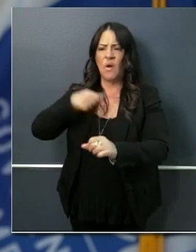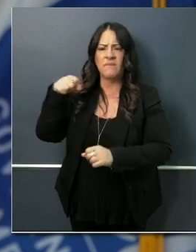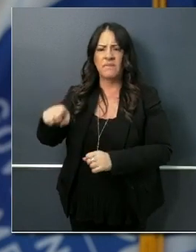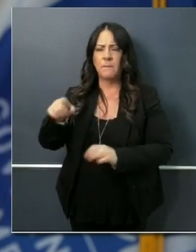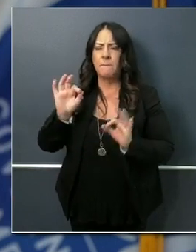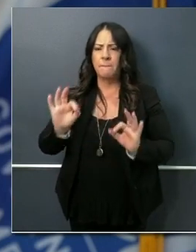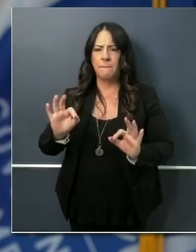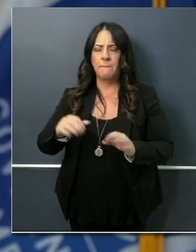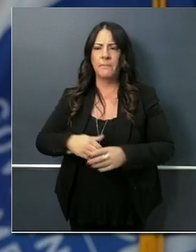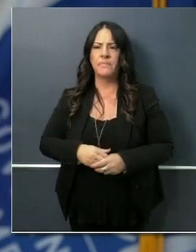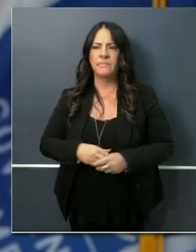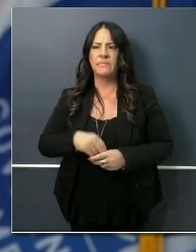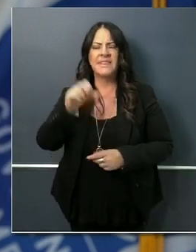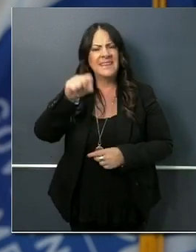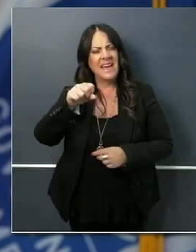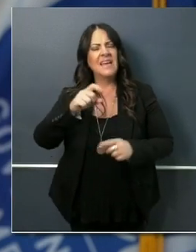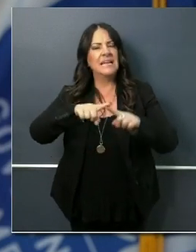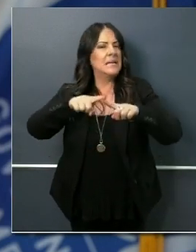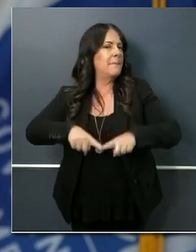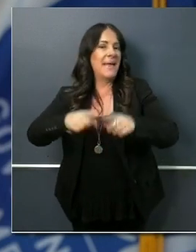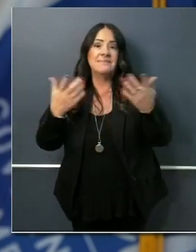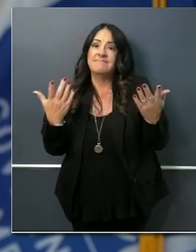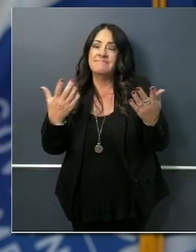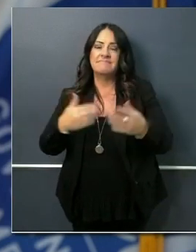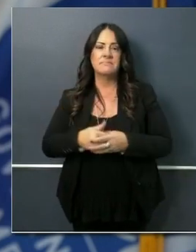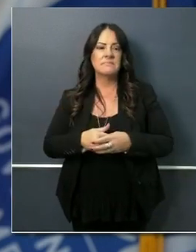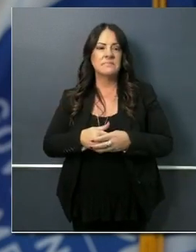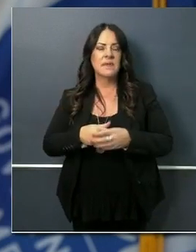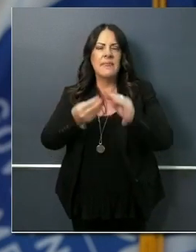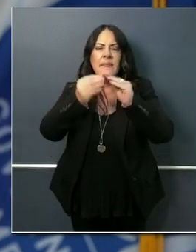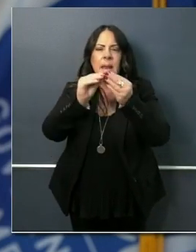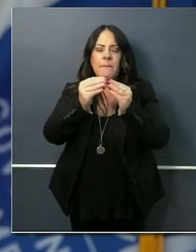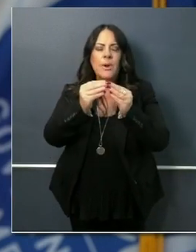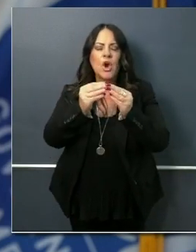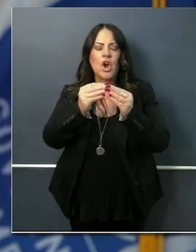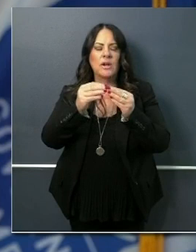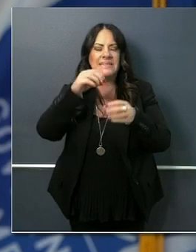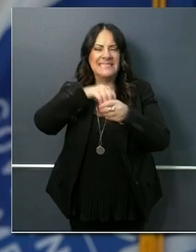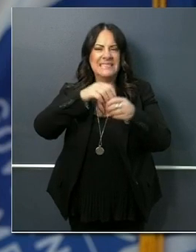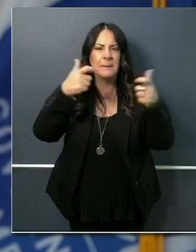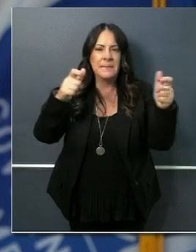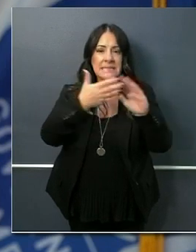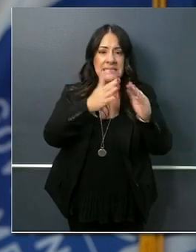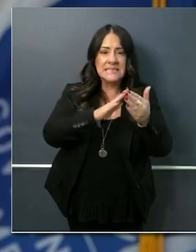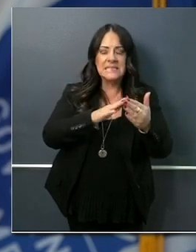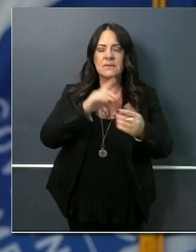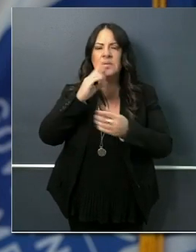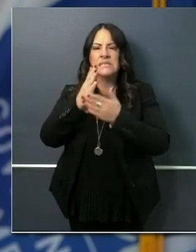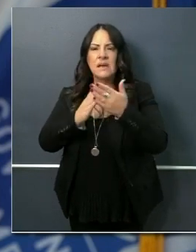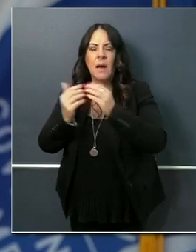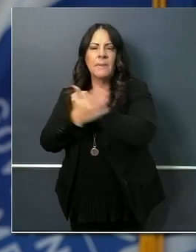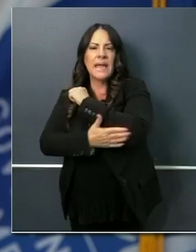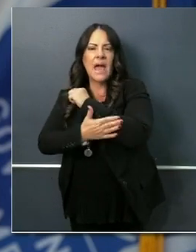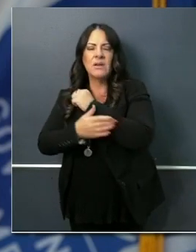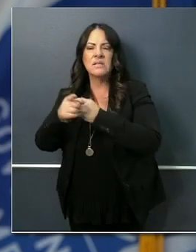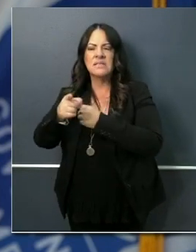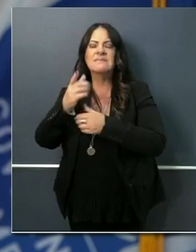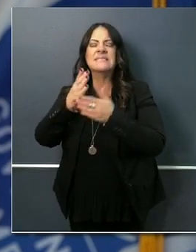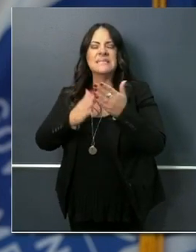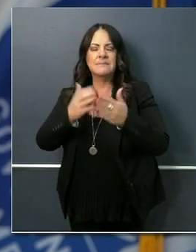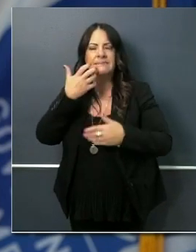variation across our state, and it varies based upon urban density, absolutely, and there are some counties that we know have been kind of hot